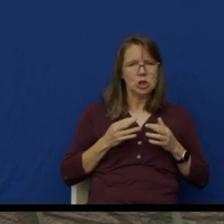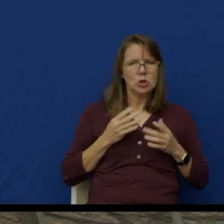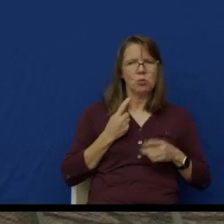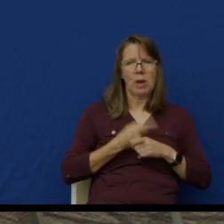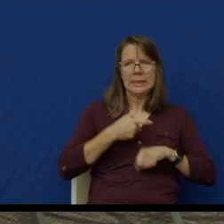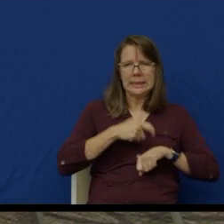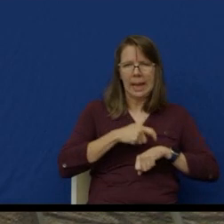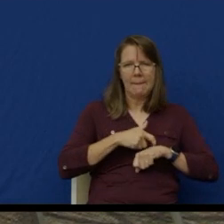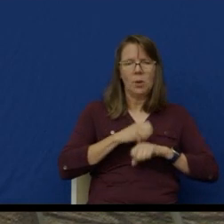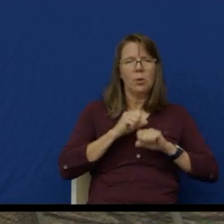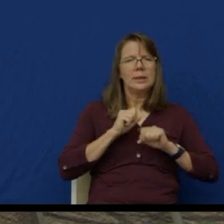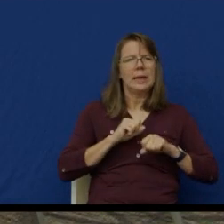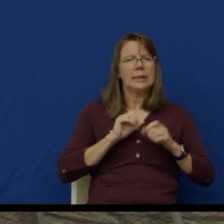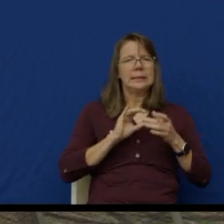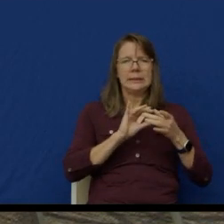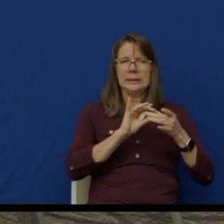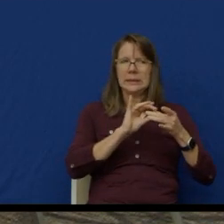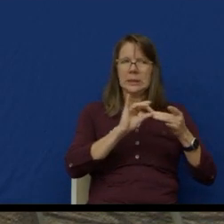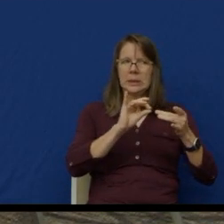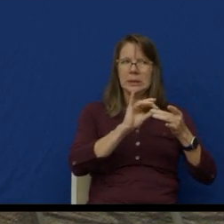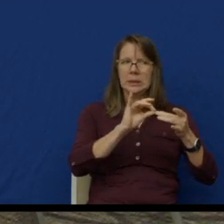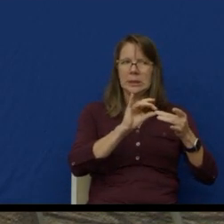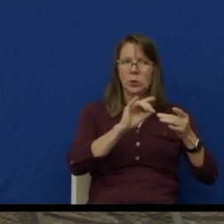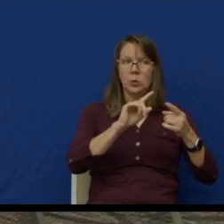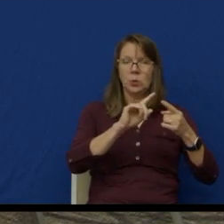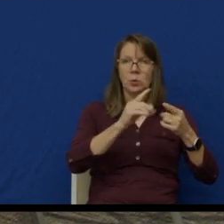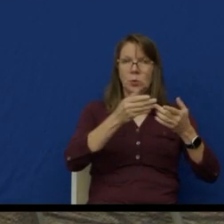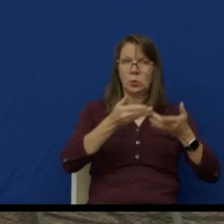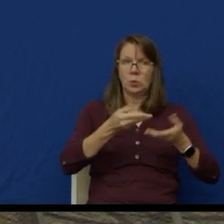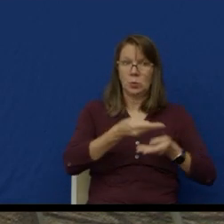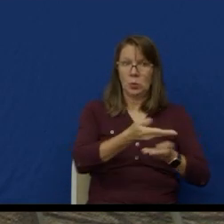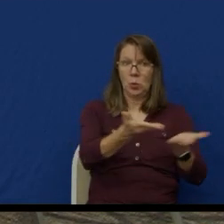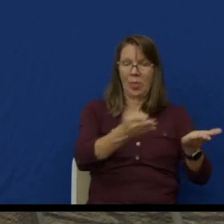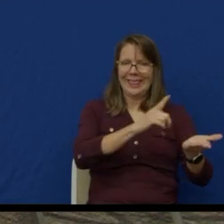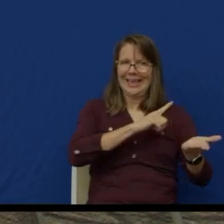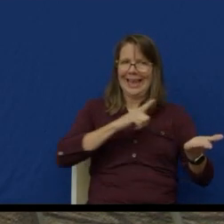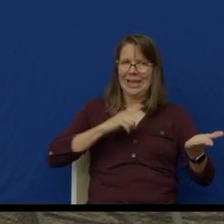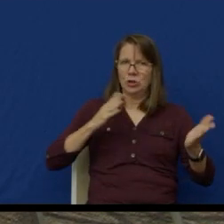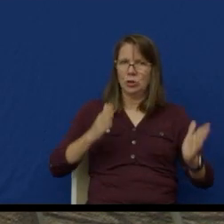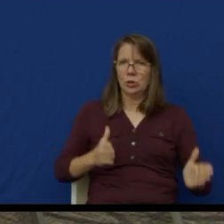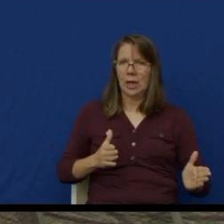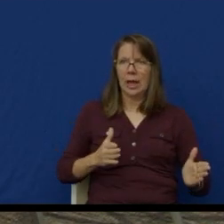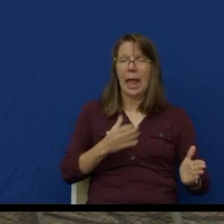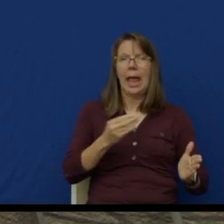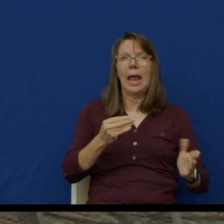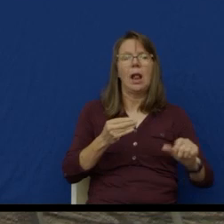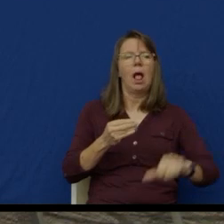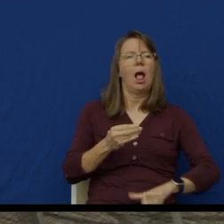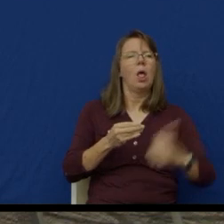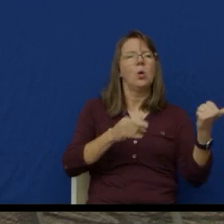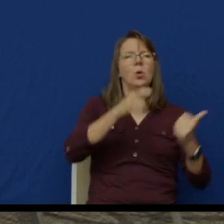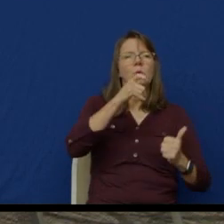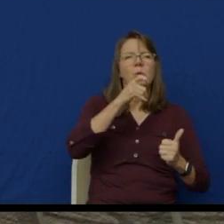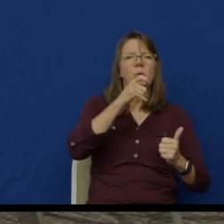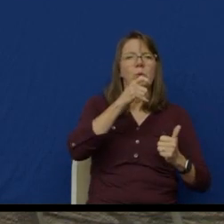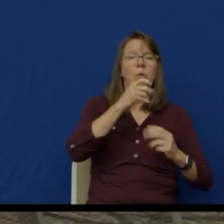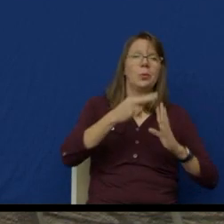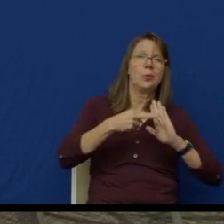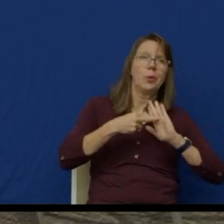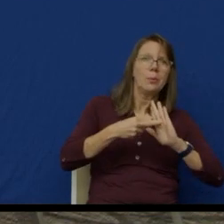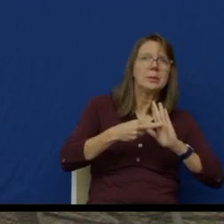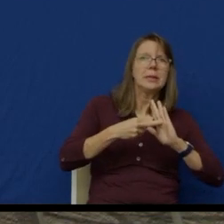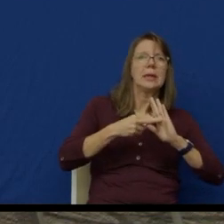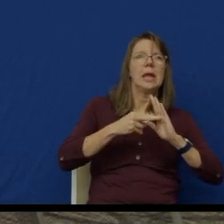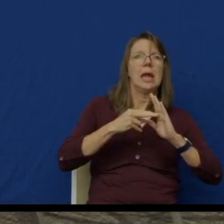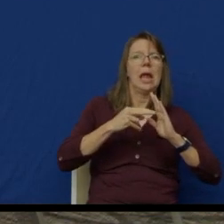to the legislators and to others who kind of represent who are guardians of the